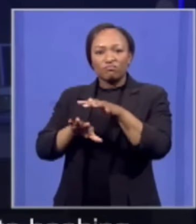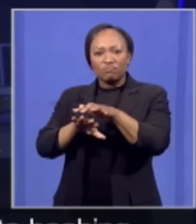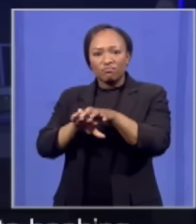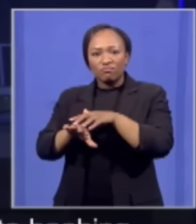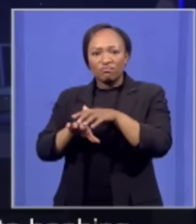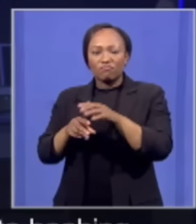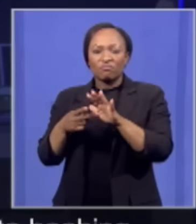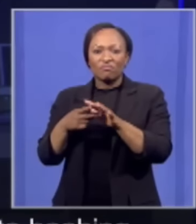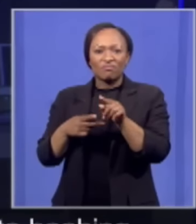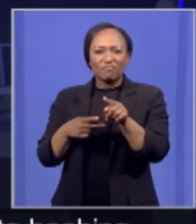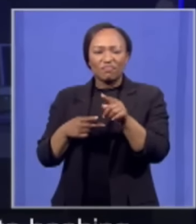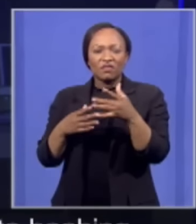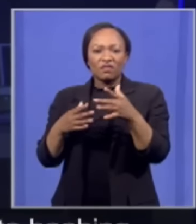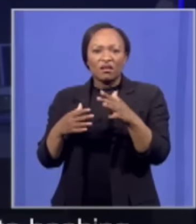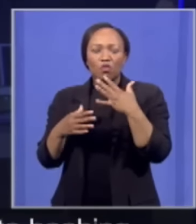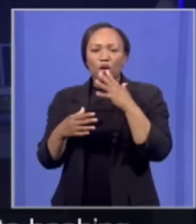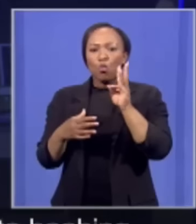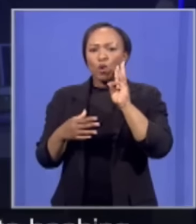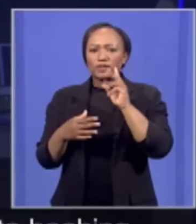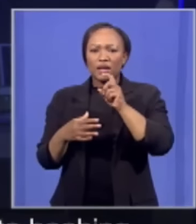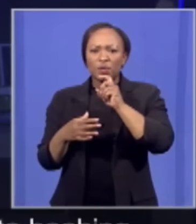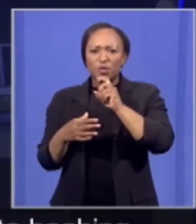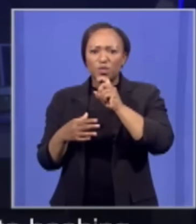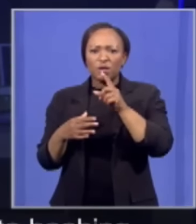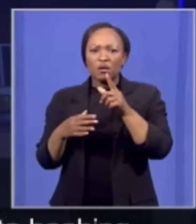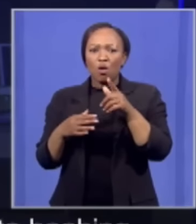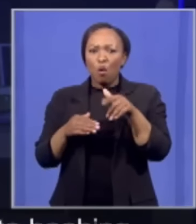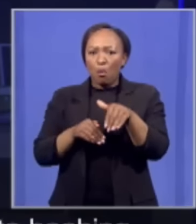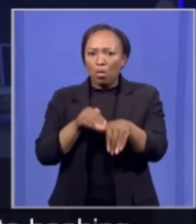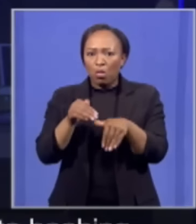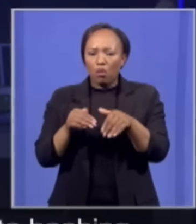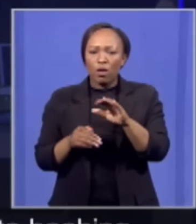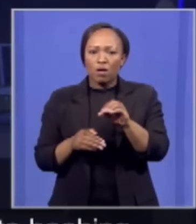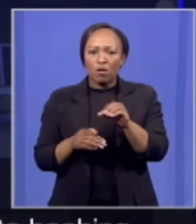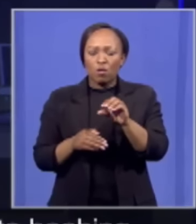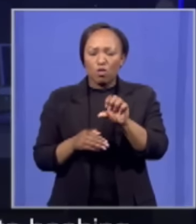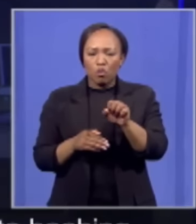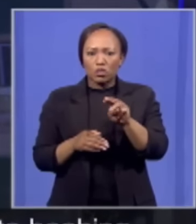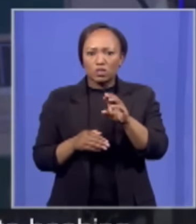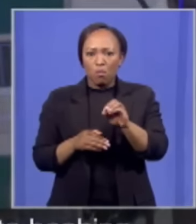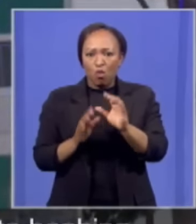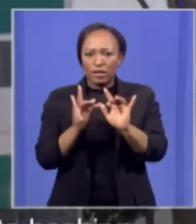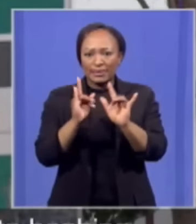melata e ho tlalewang e hoketse mehlodi ya metsi le ho tjeka didiba Cosmo City.